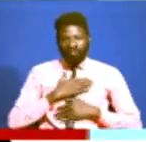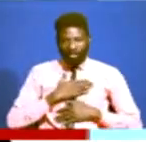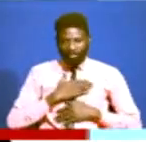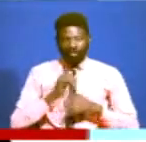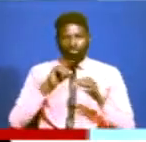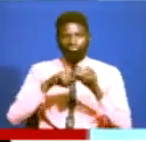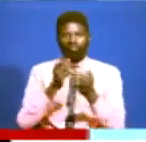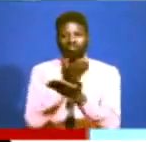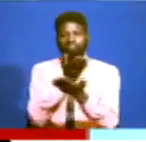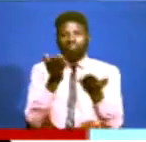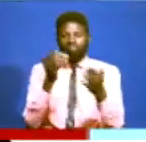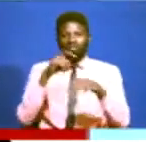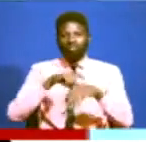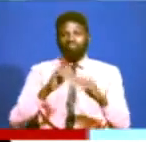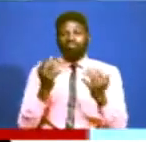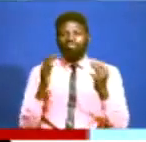year's International Customs Day.